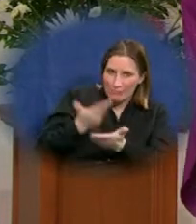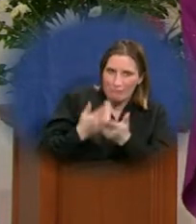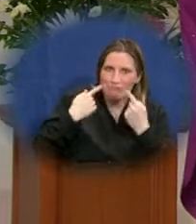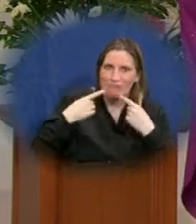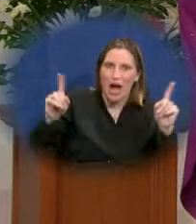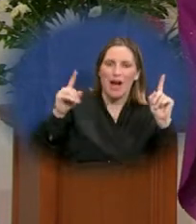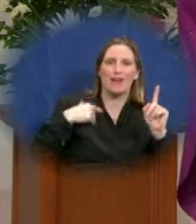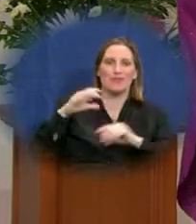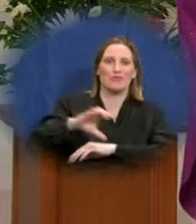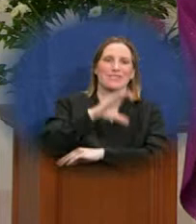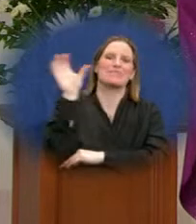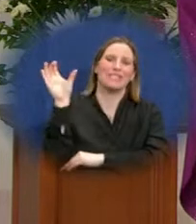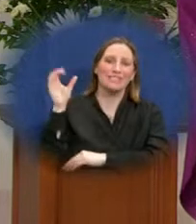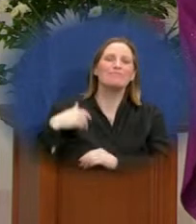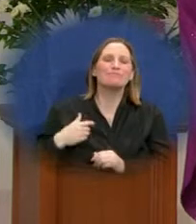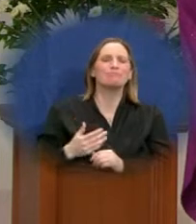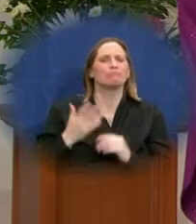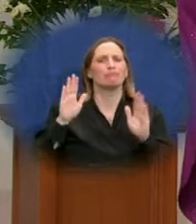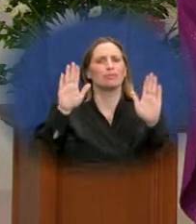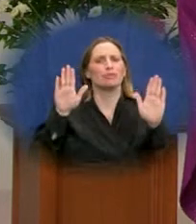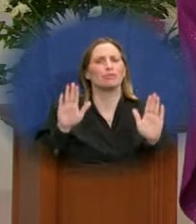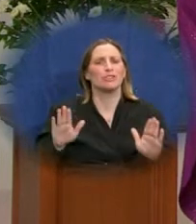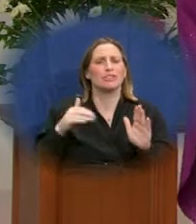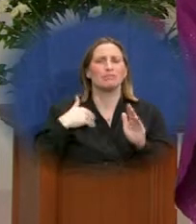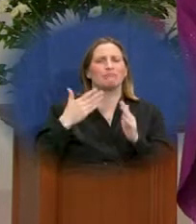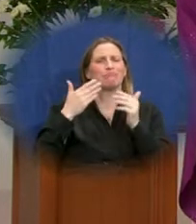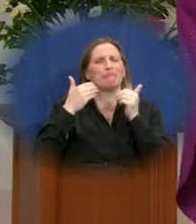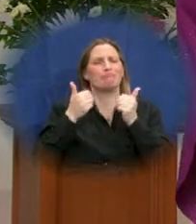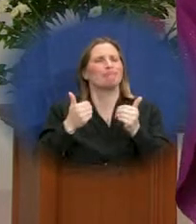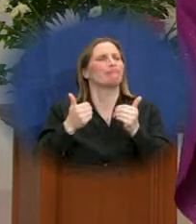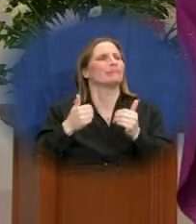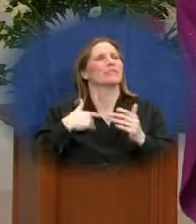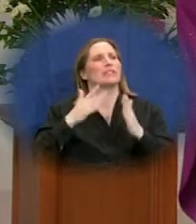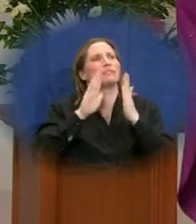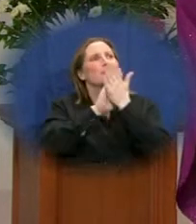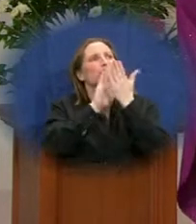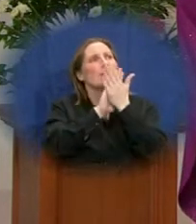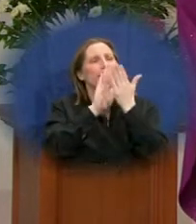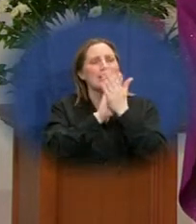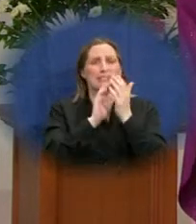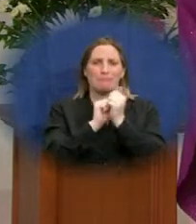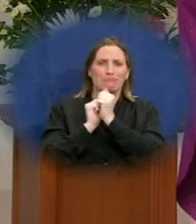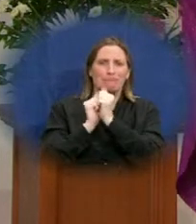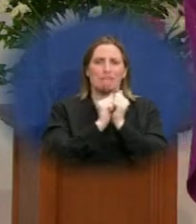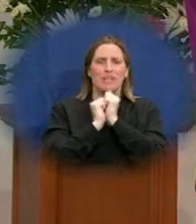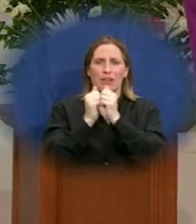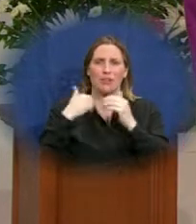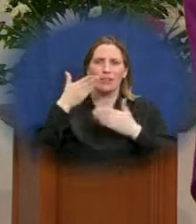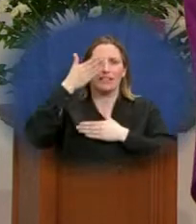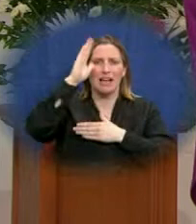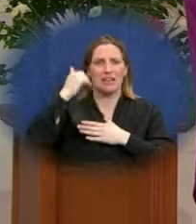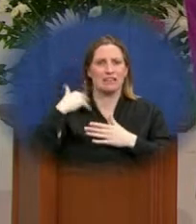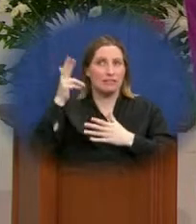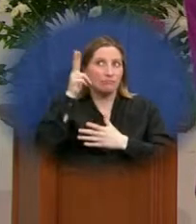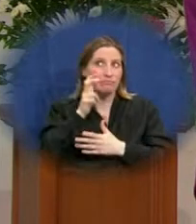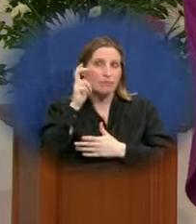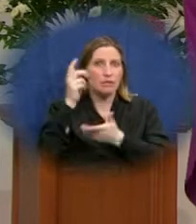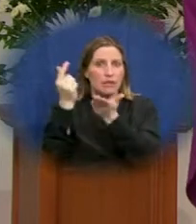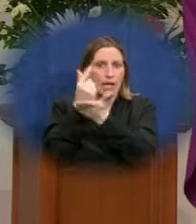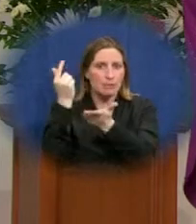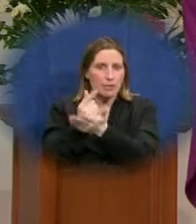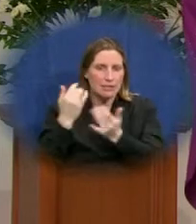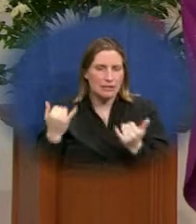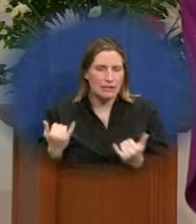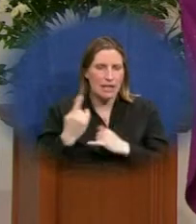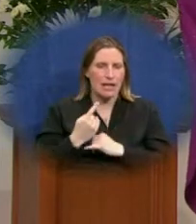of Christmas, but one of great goodness as we gather in praise of our God and listen to the gospel that enters us